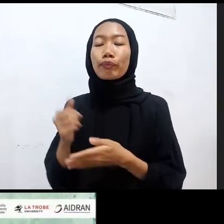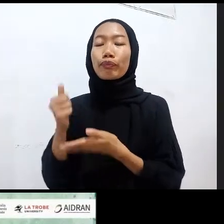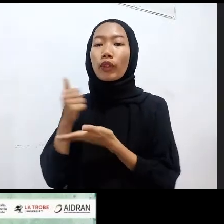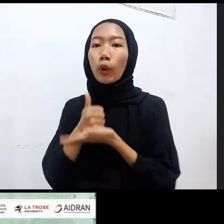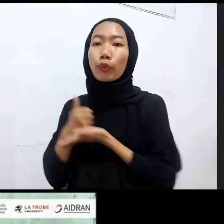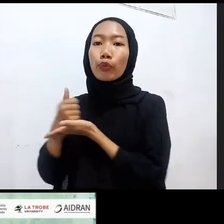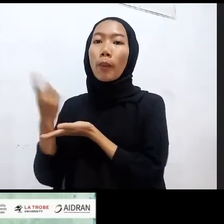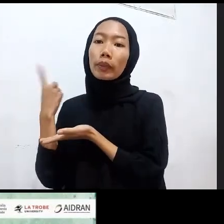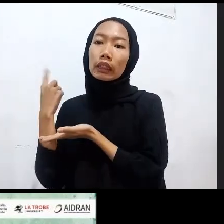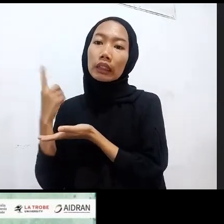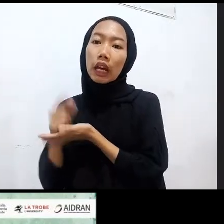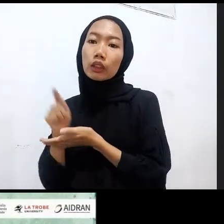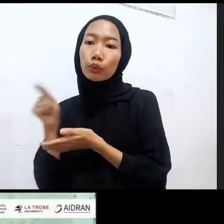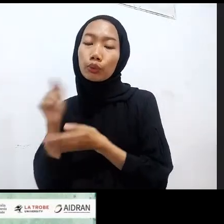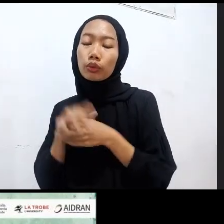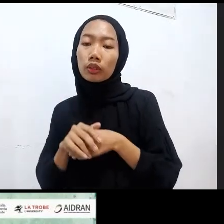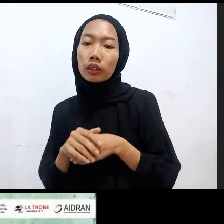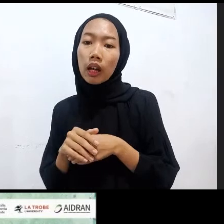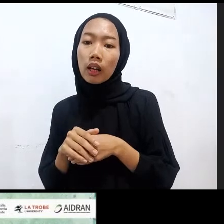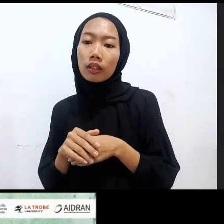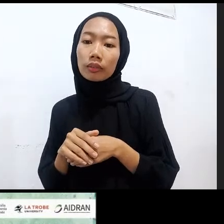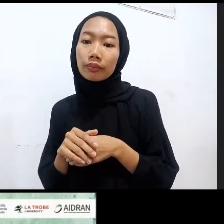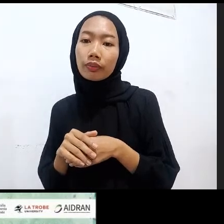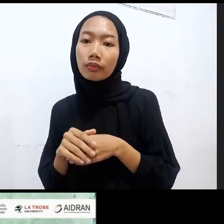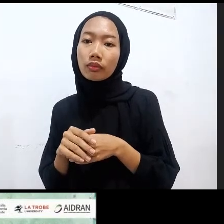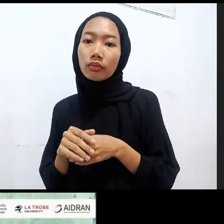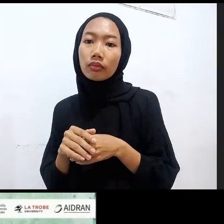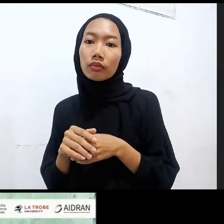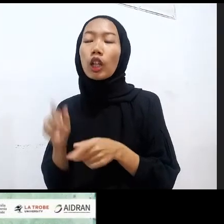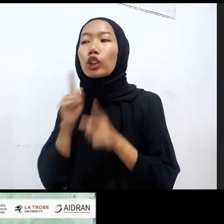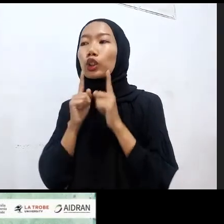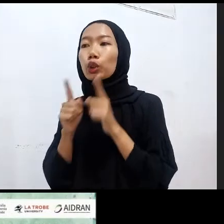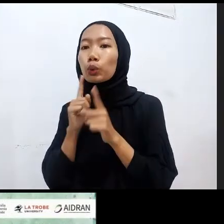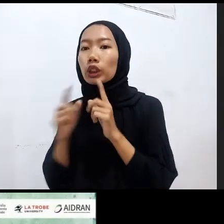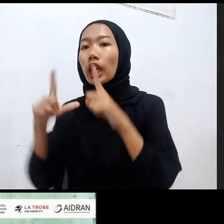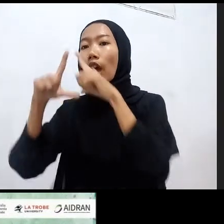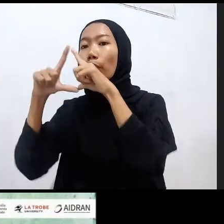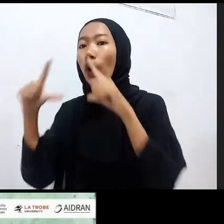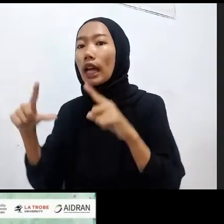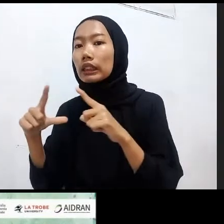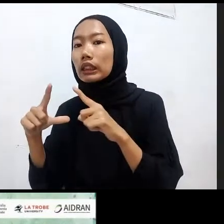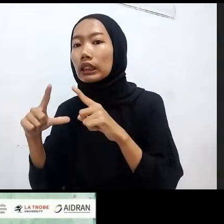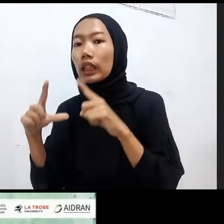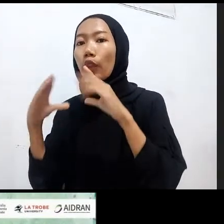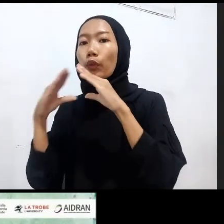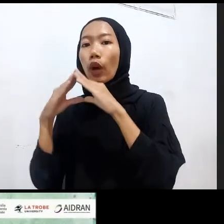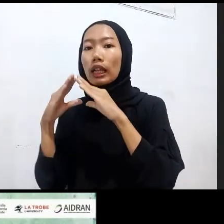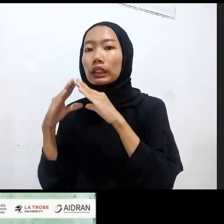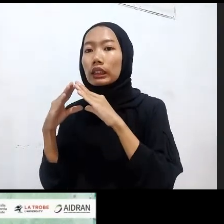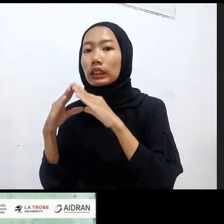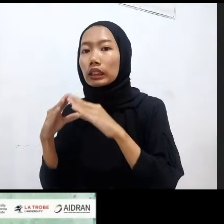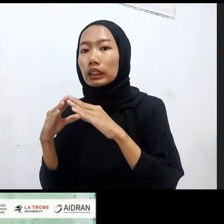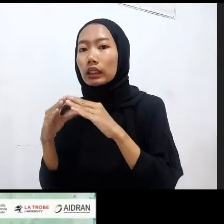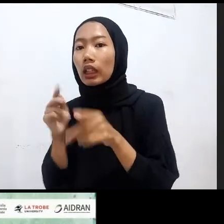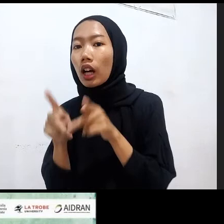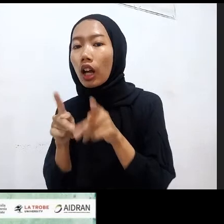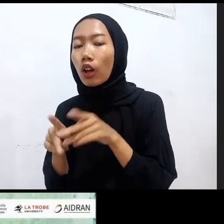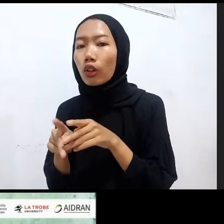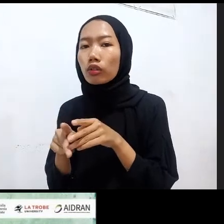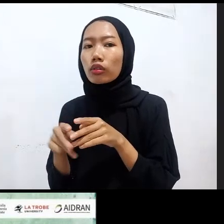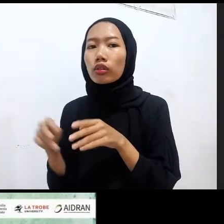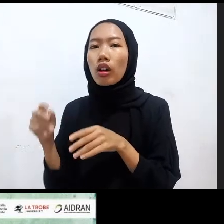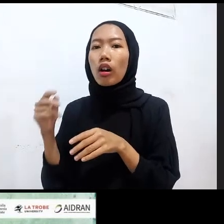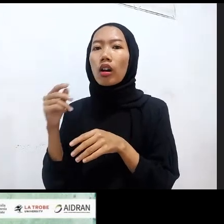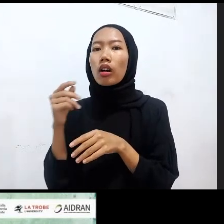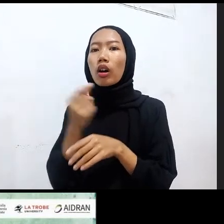know because there are always financial constraints. But yeah, so we're looking forward to working with him. I've